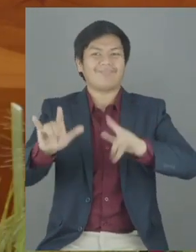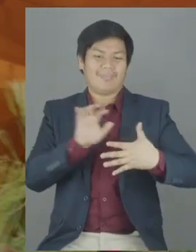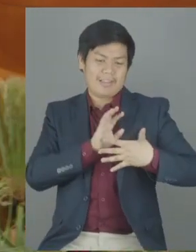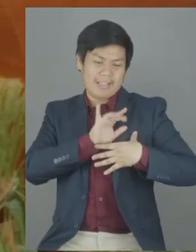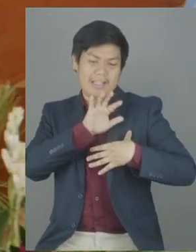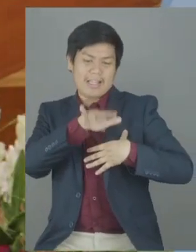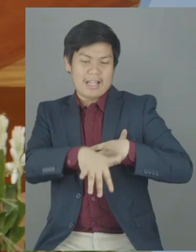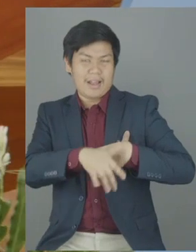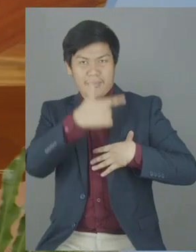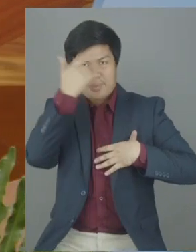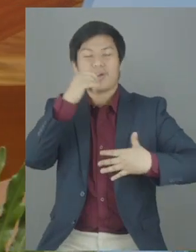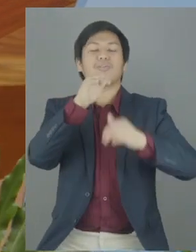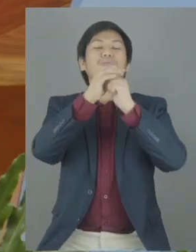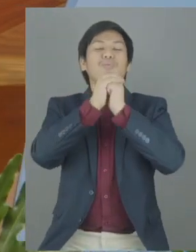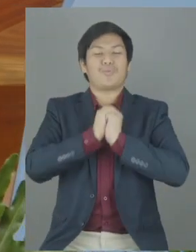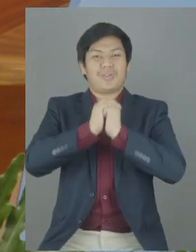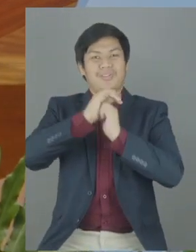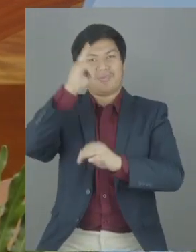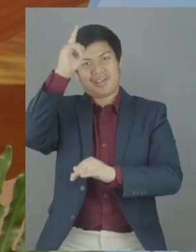excellence because of worship.